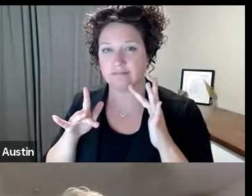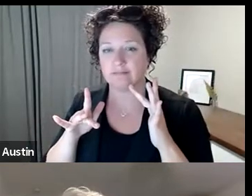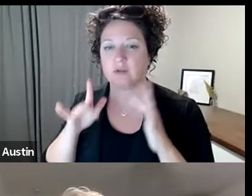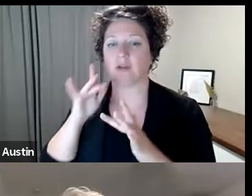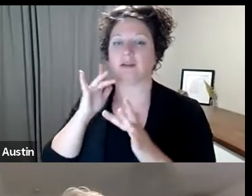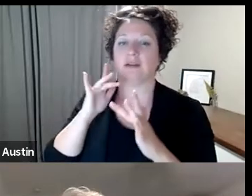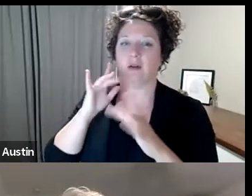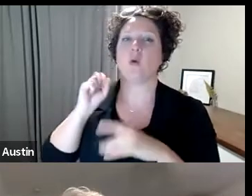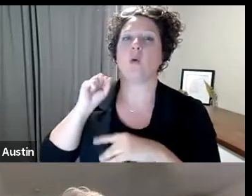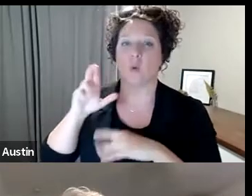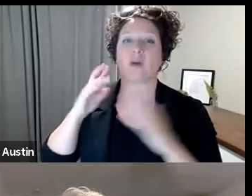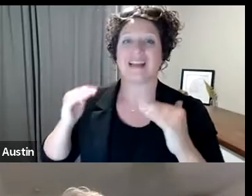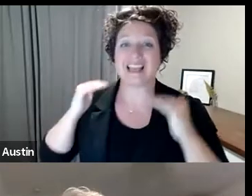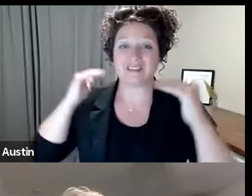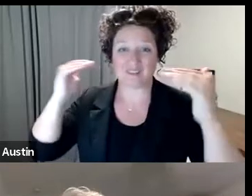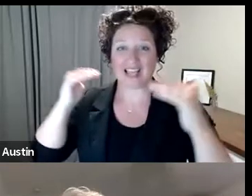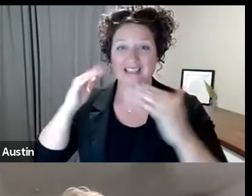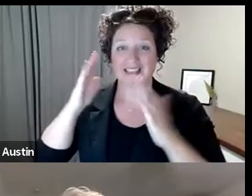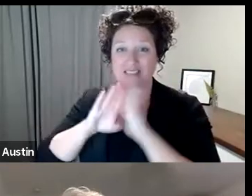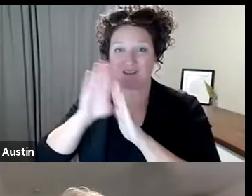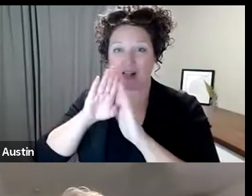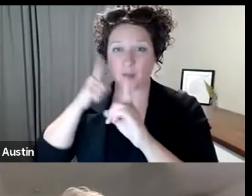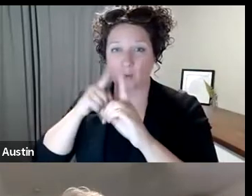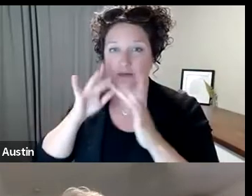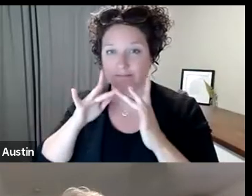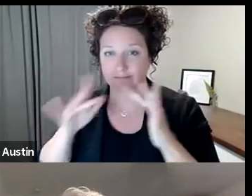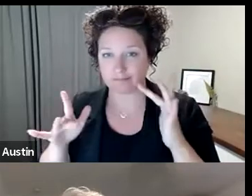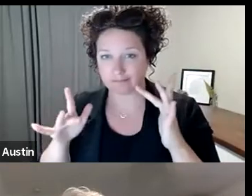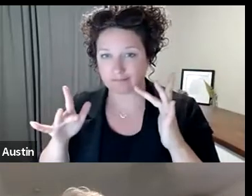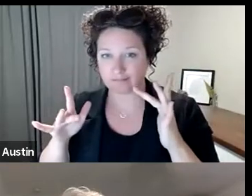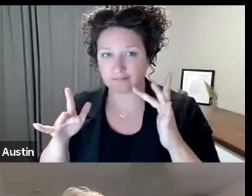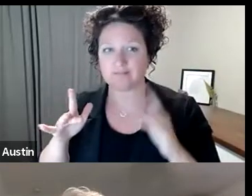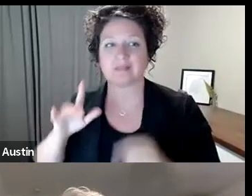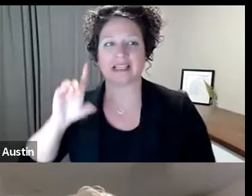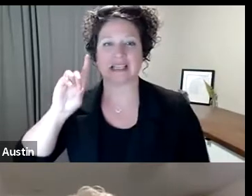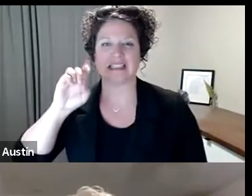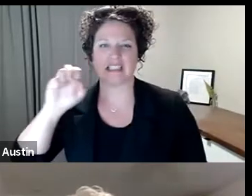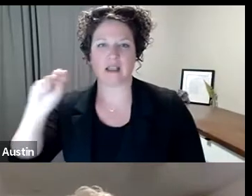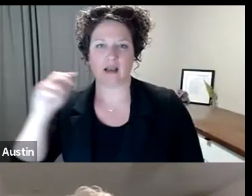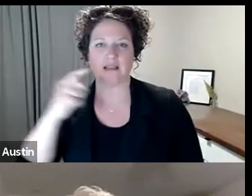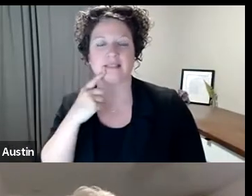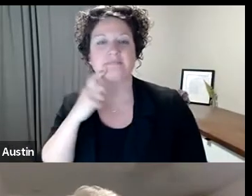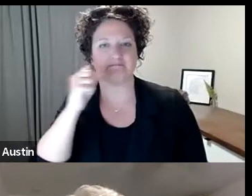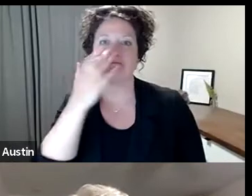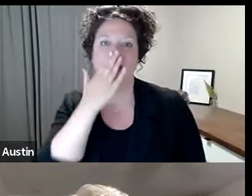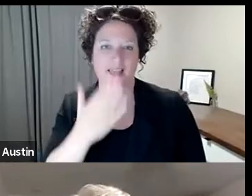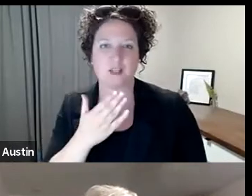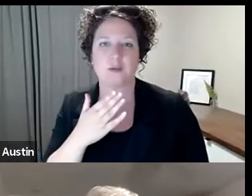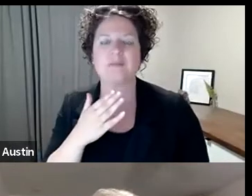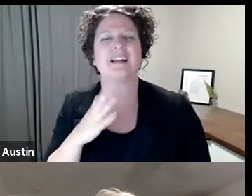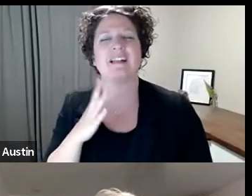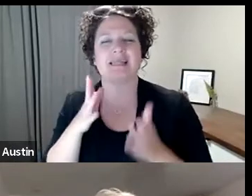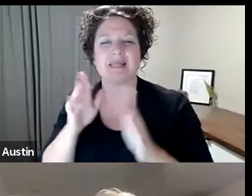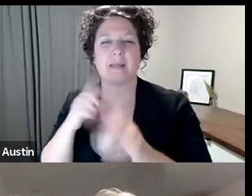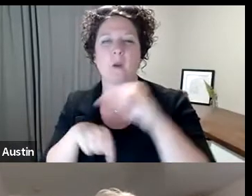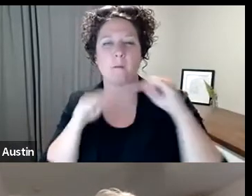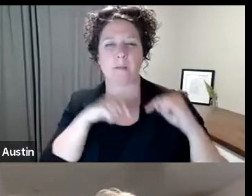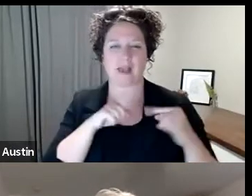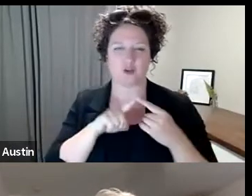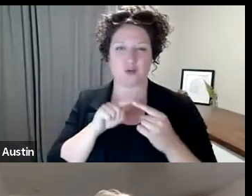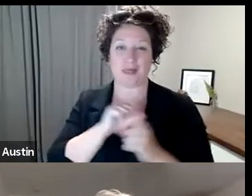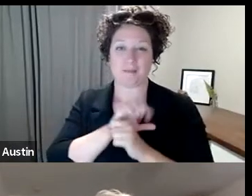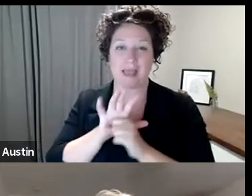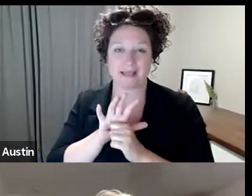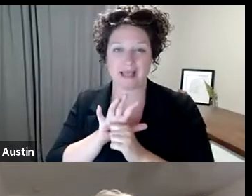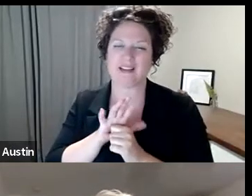or advance development goals for women? Yeah, thank you, definitely. So let me go back to the pandemic, or we're